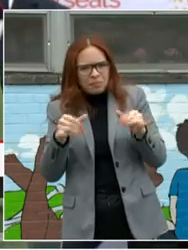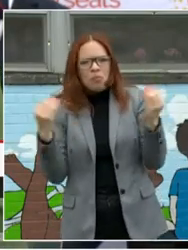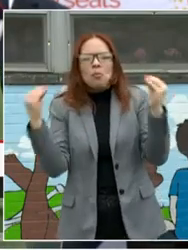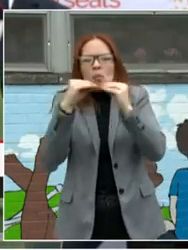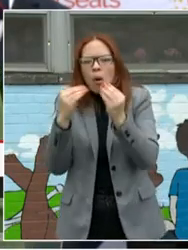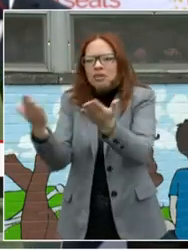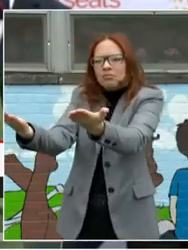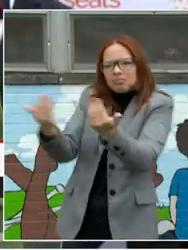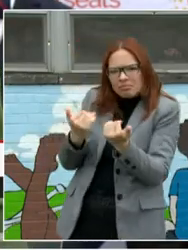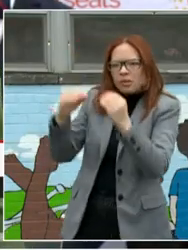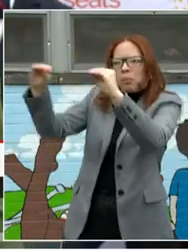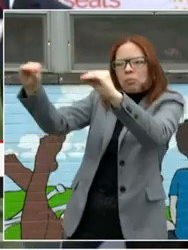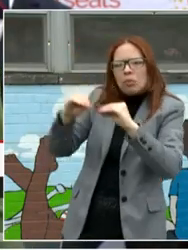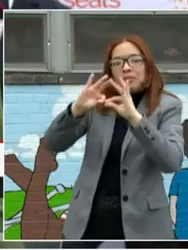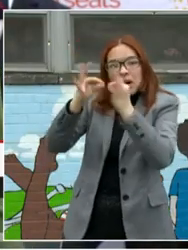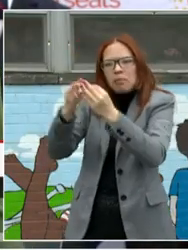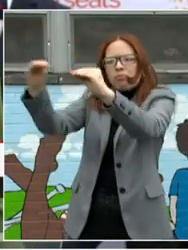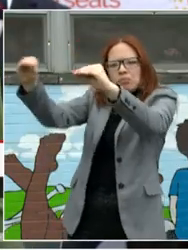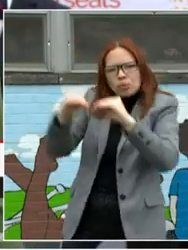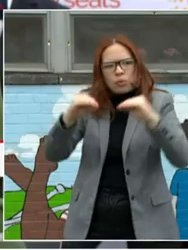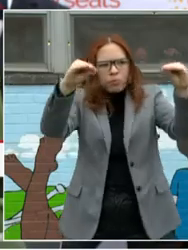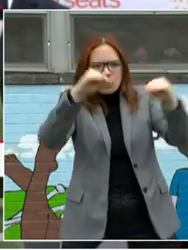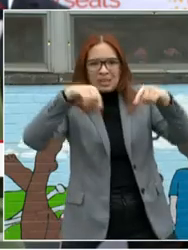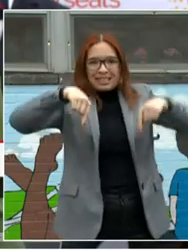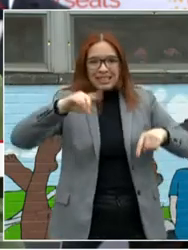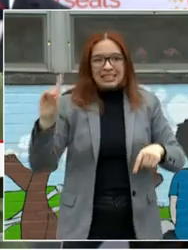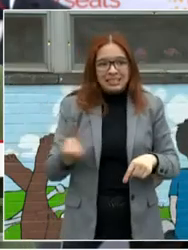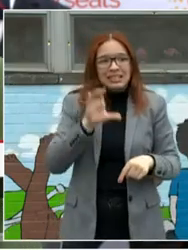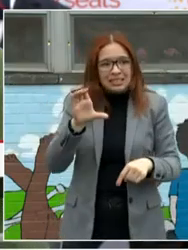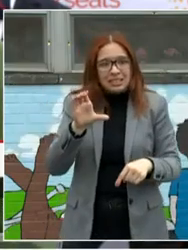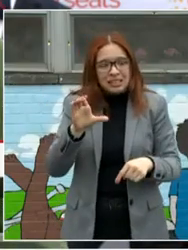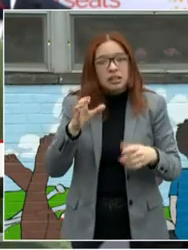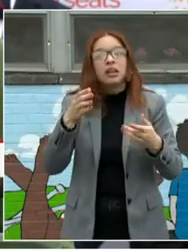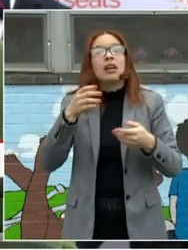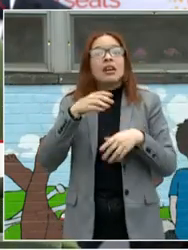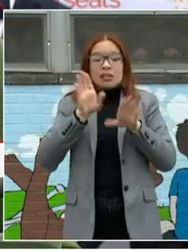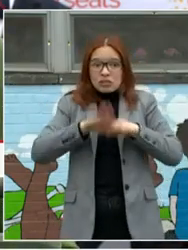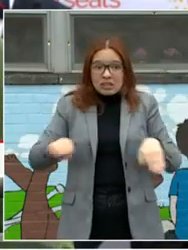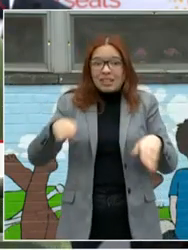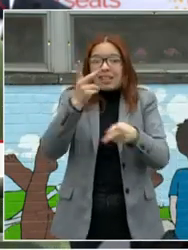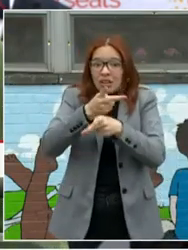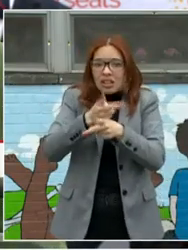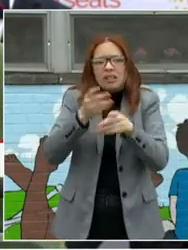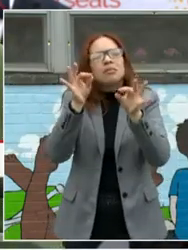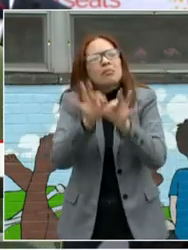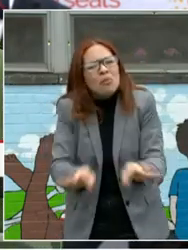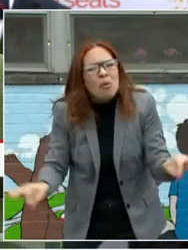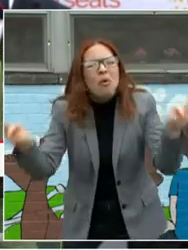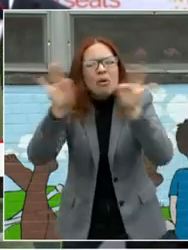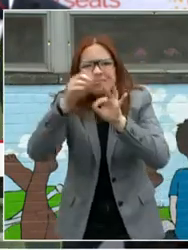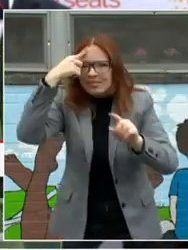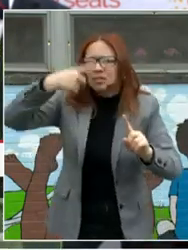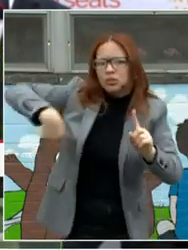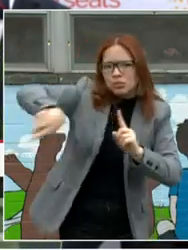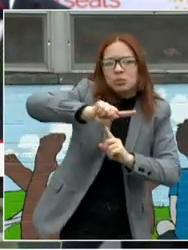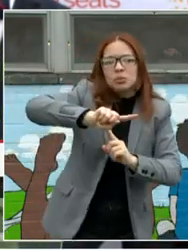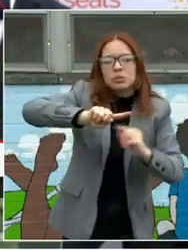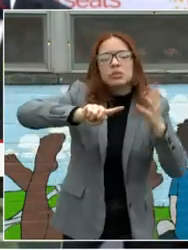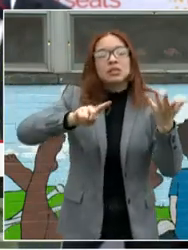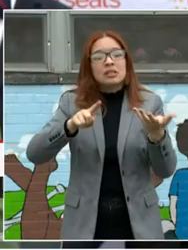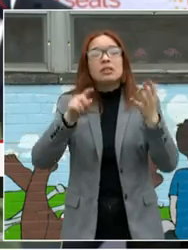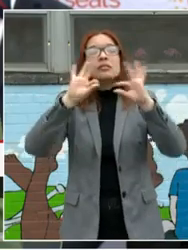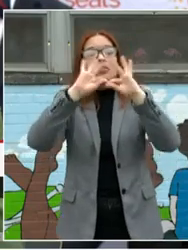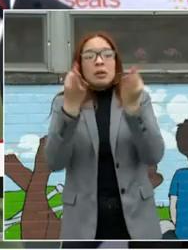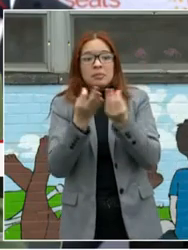child care is a big part of that. Many families in the district are able to take advantage of subsidized